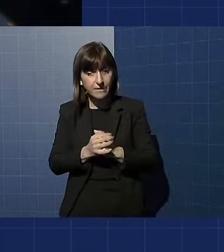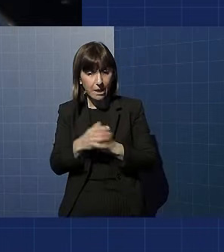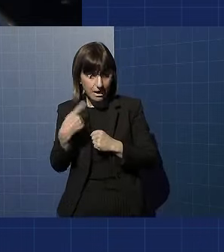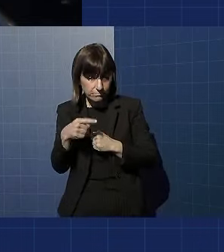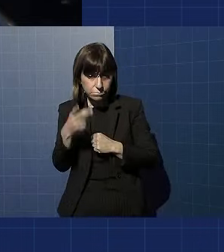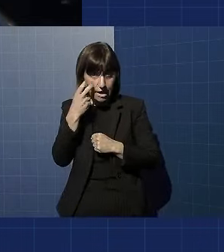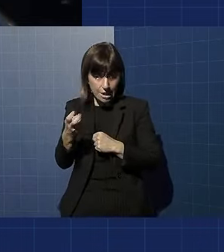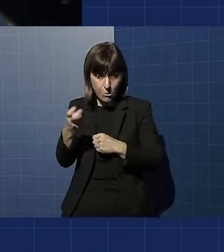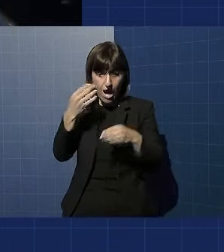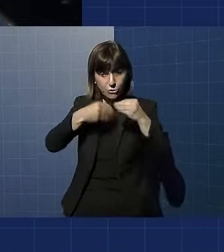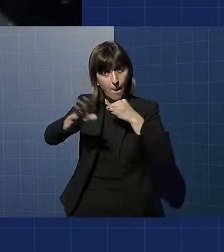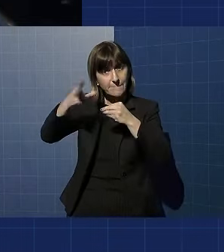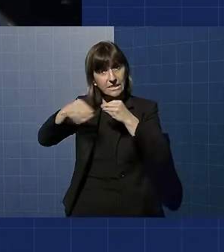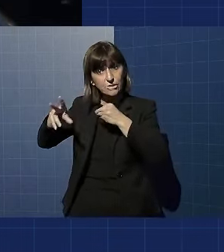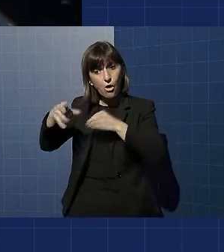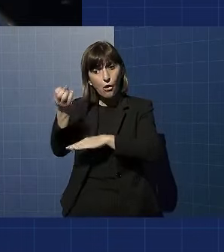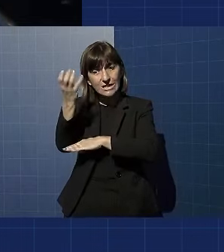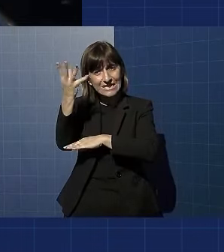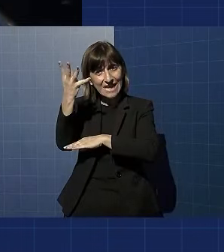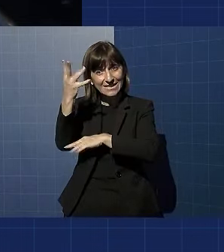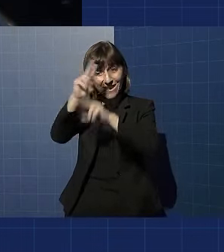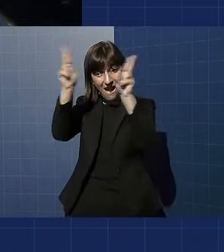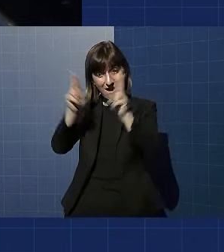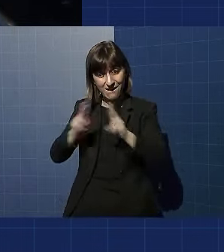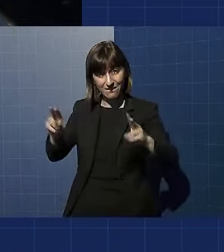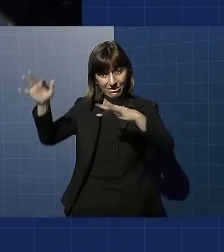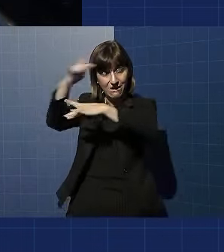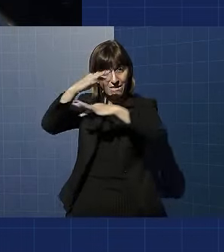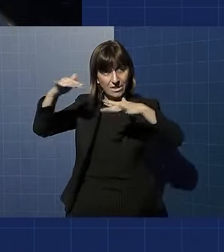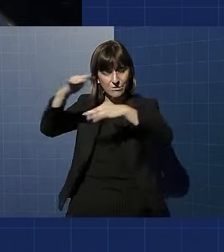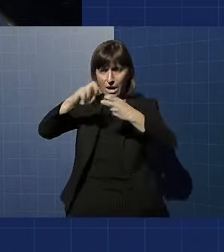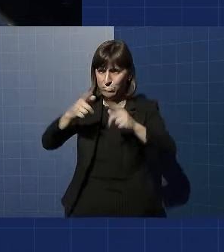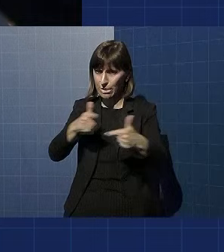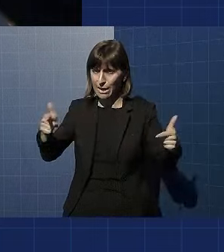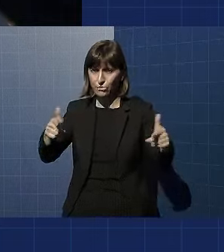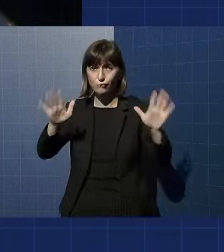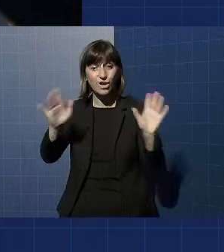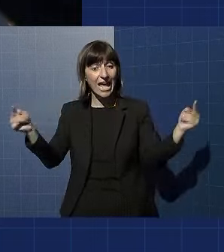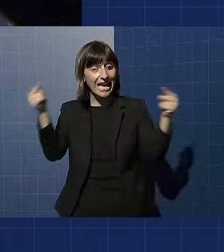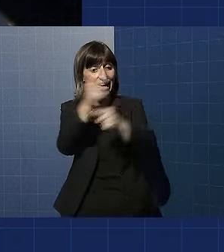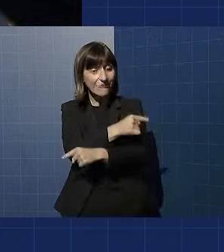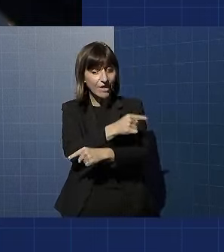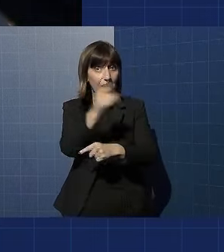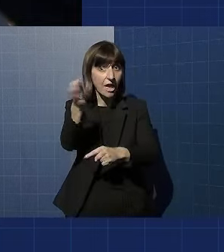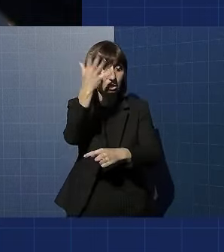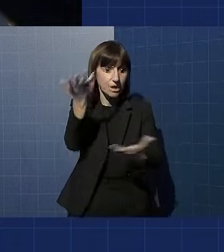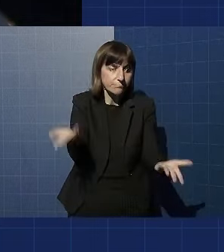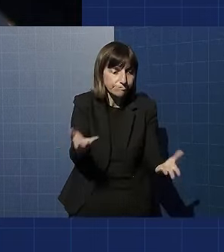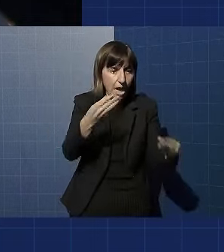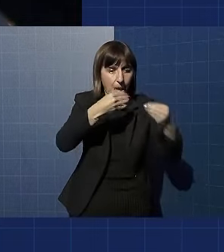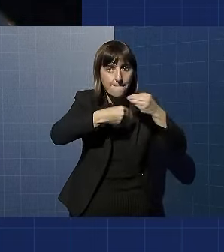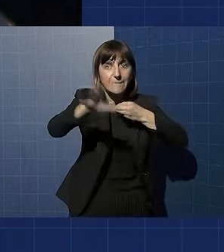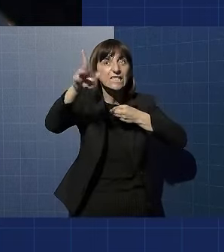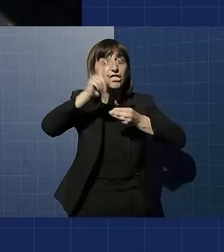of the long term, you know, the 2-3 years types of things, then this becomes really important. We don't have yet